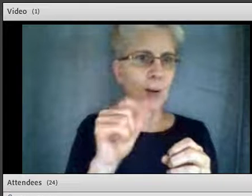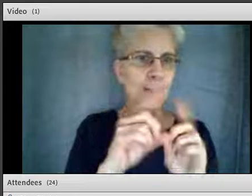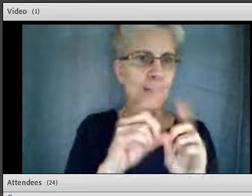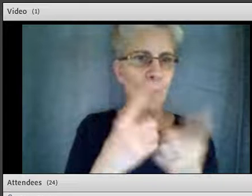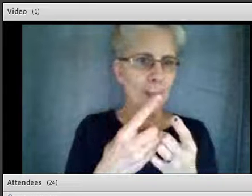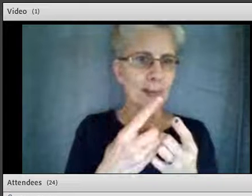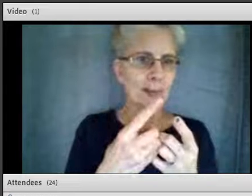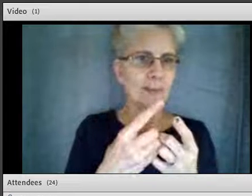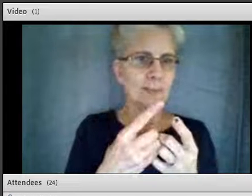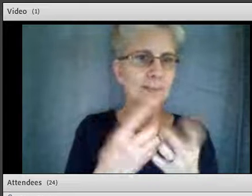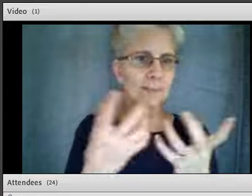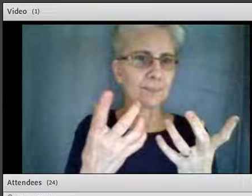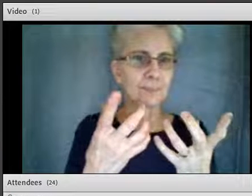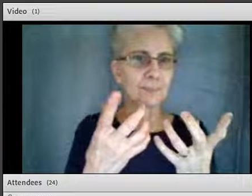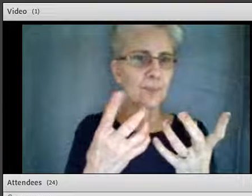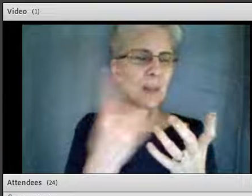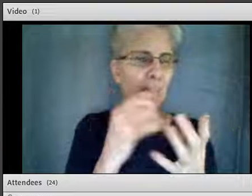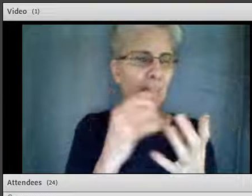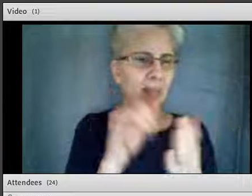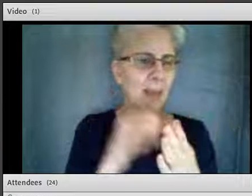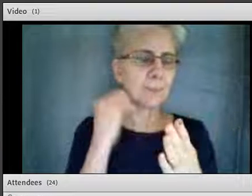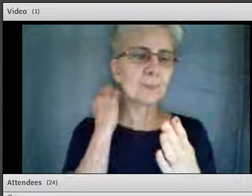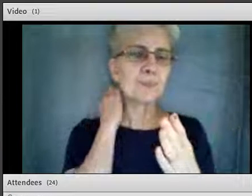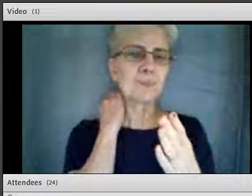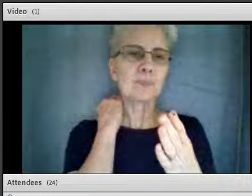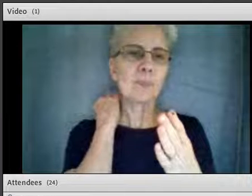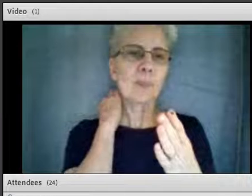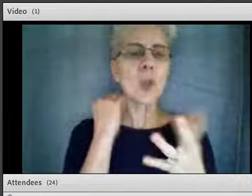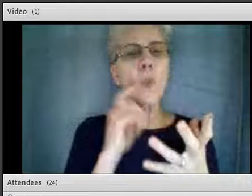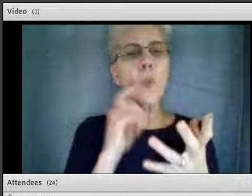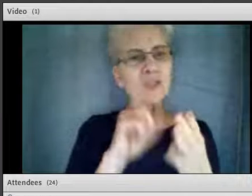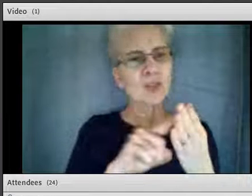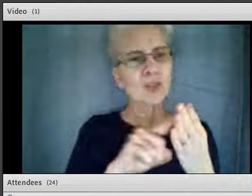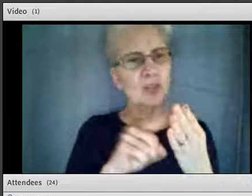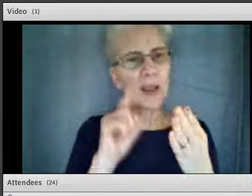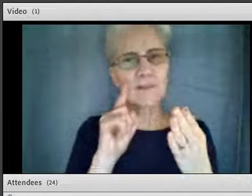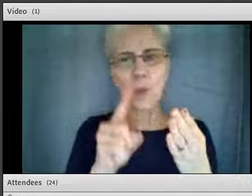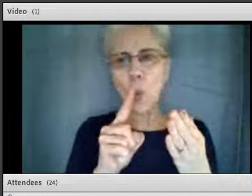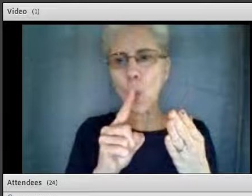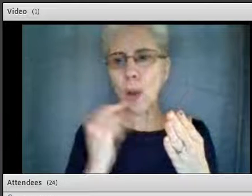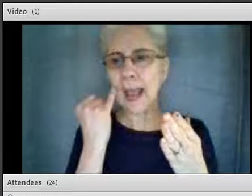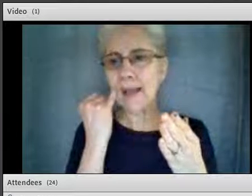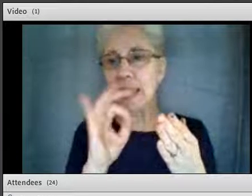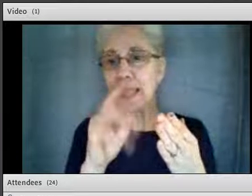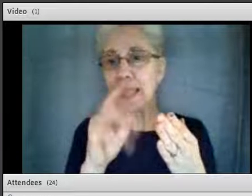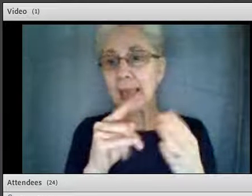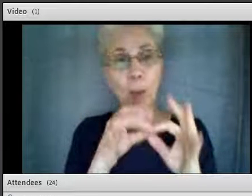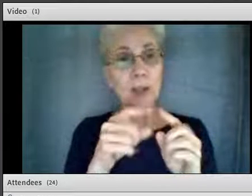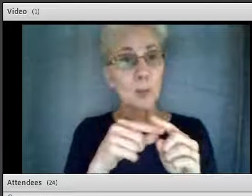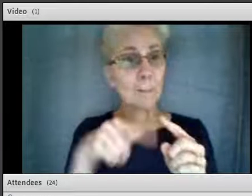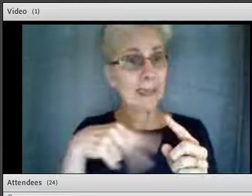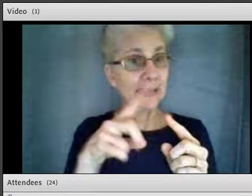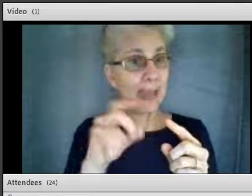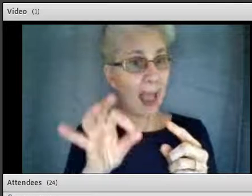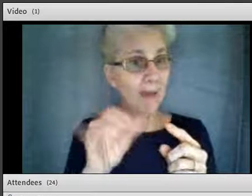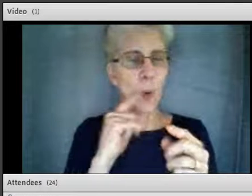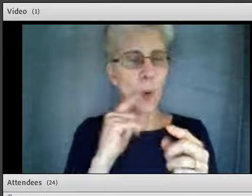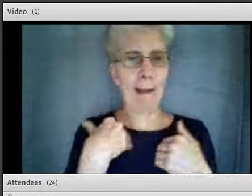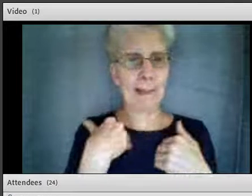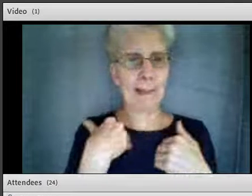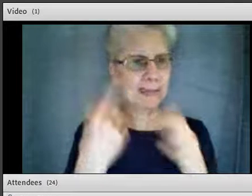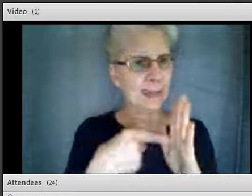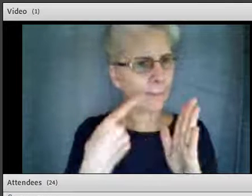that. You want to check for if you're linking directly to PDFs or content. Sometimes government websites won't